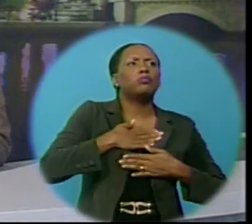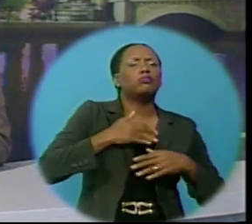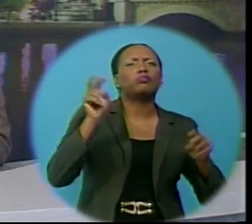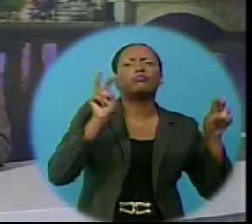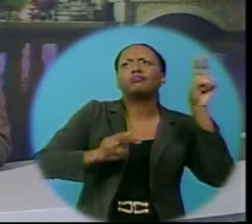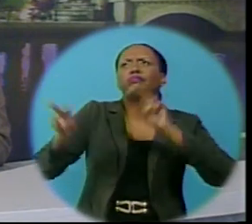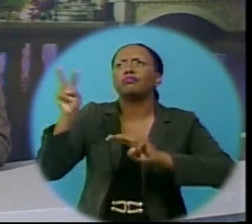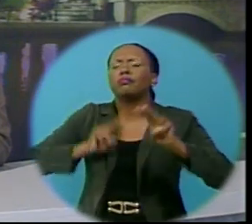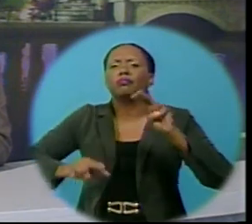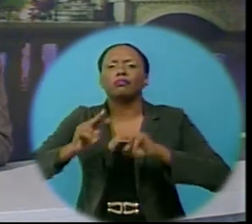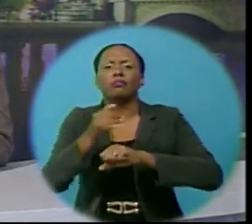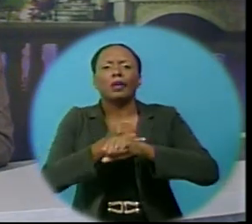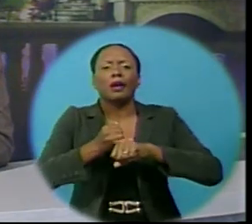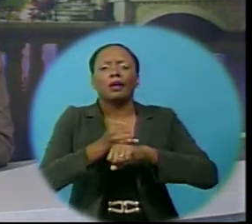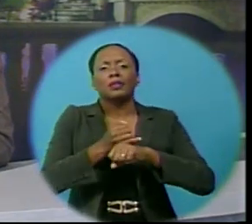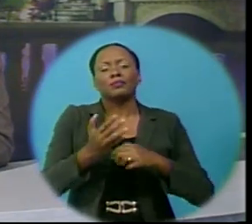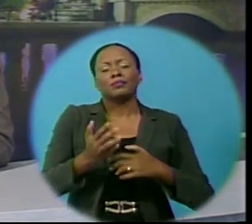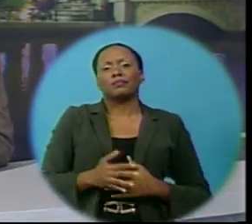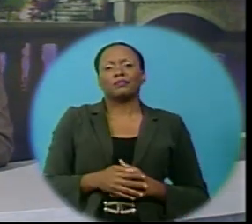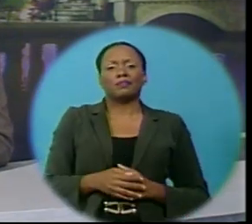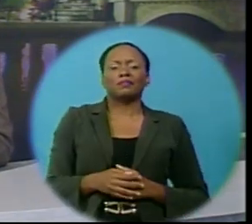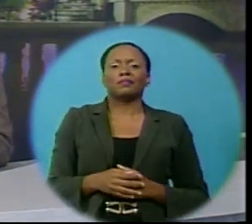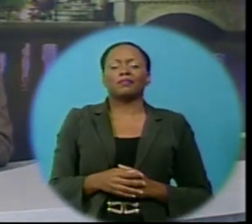will make time to enjoy the island.